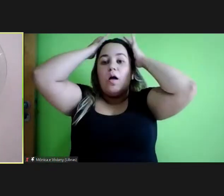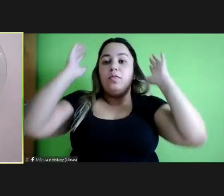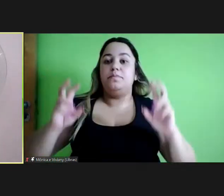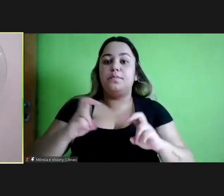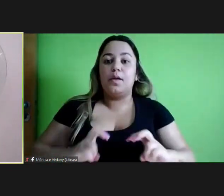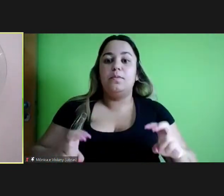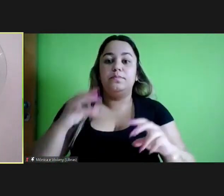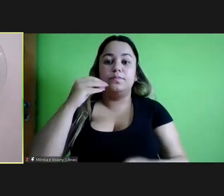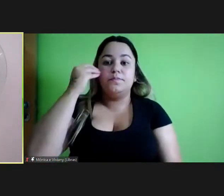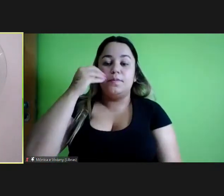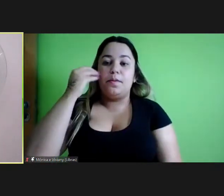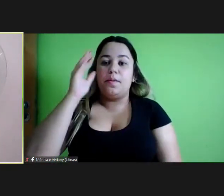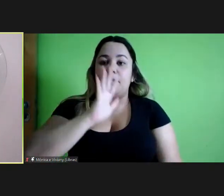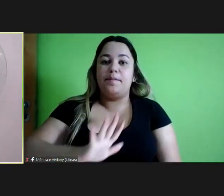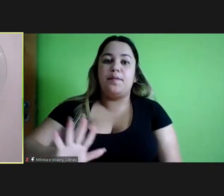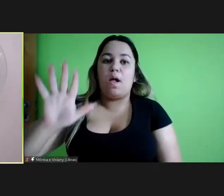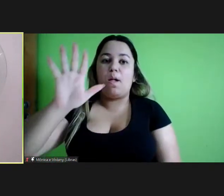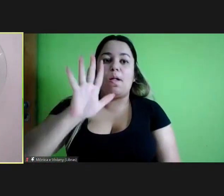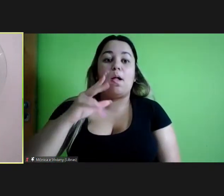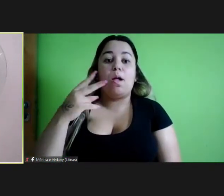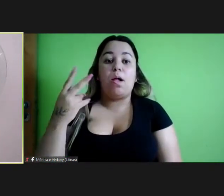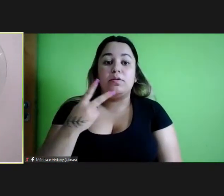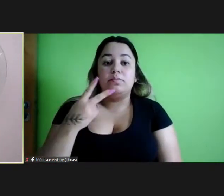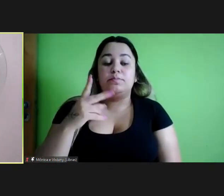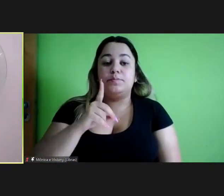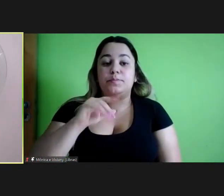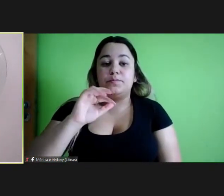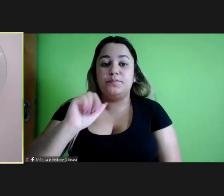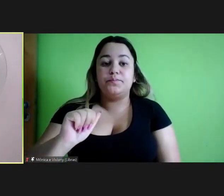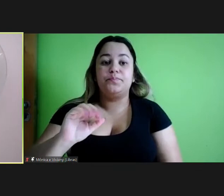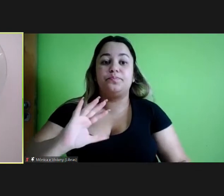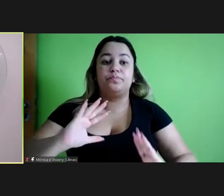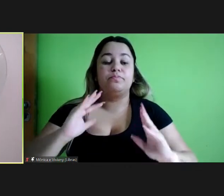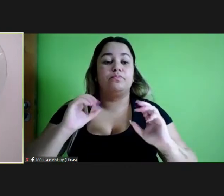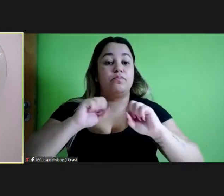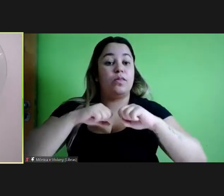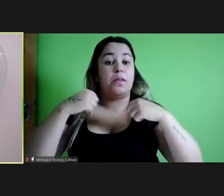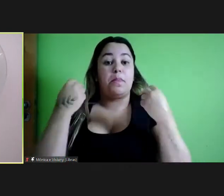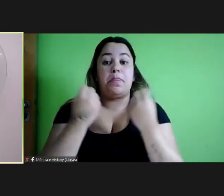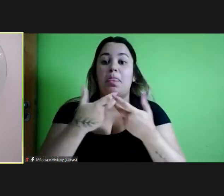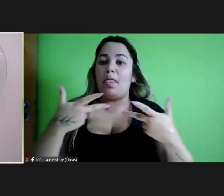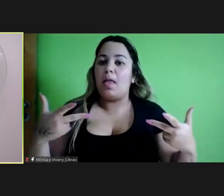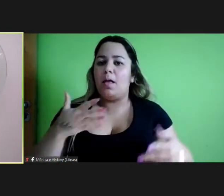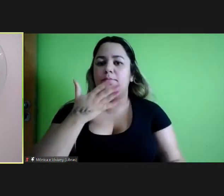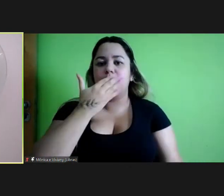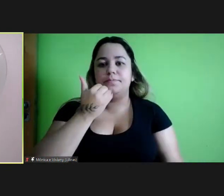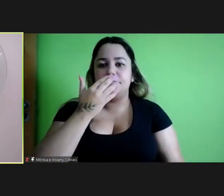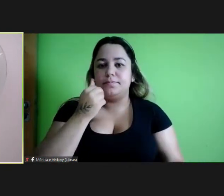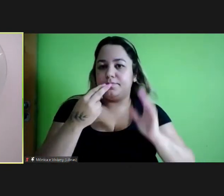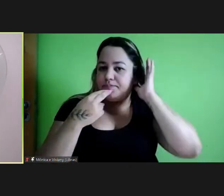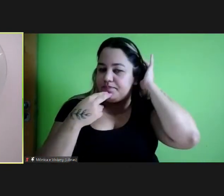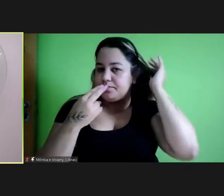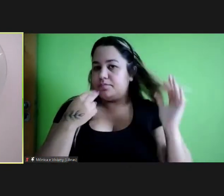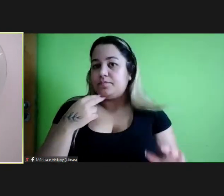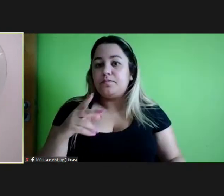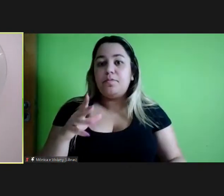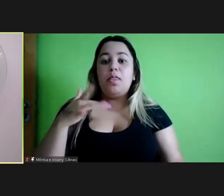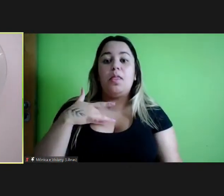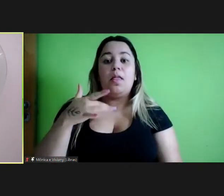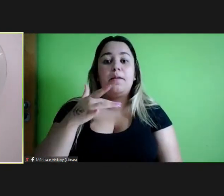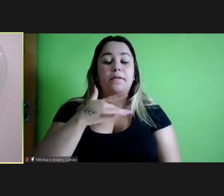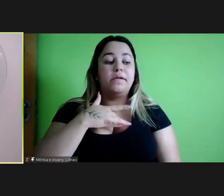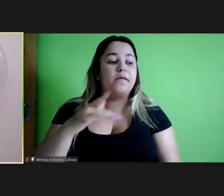will conduct the international panel of national and international experiences of the second day of